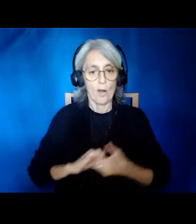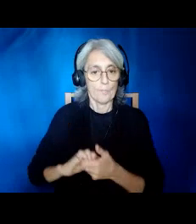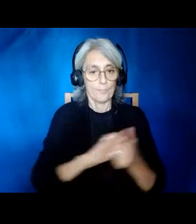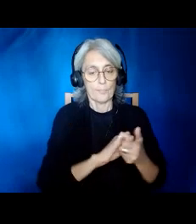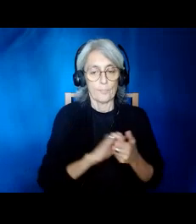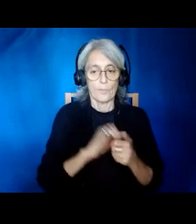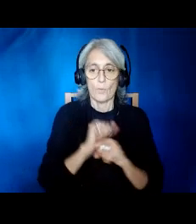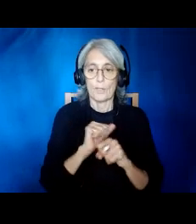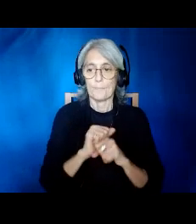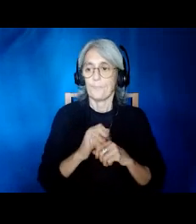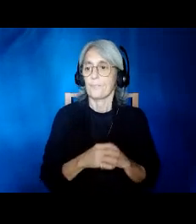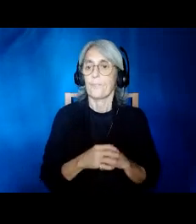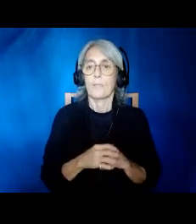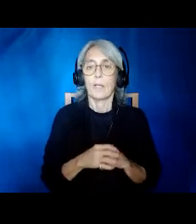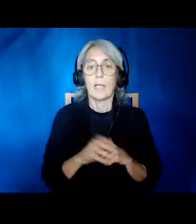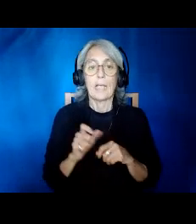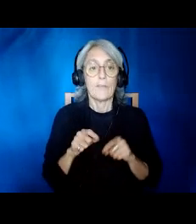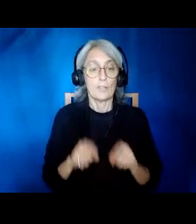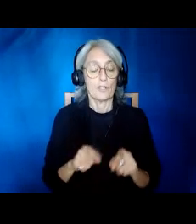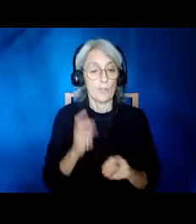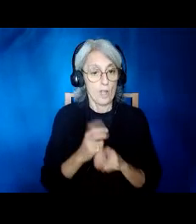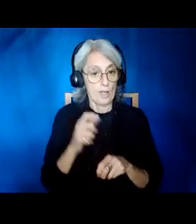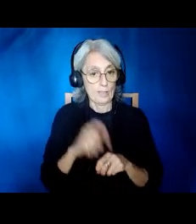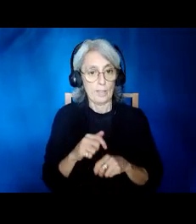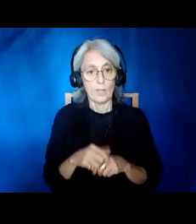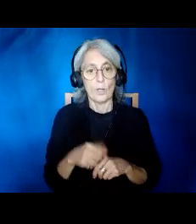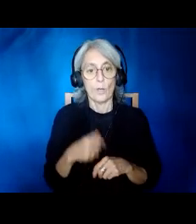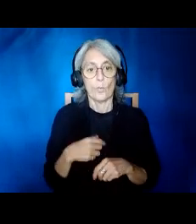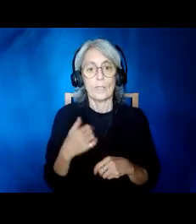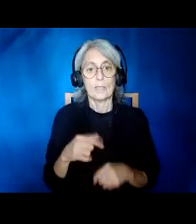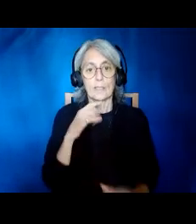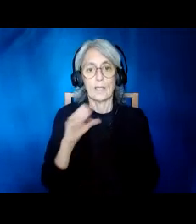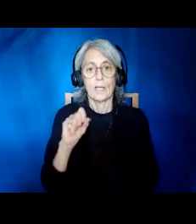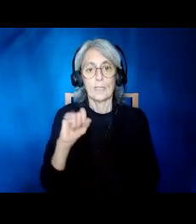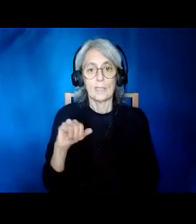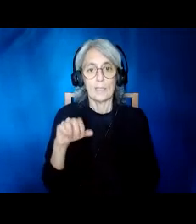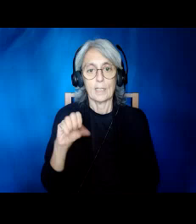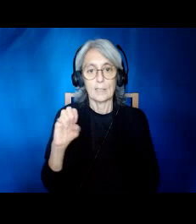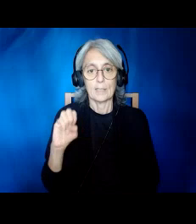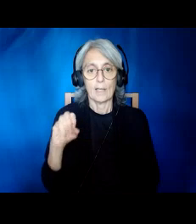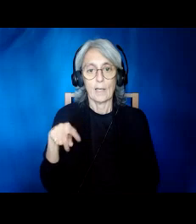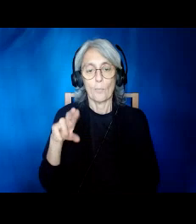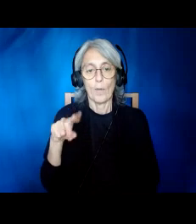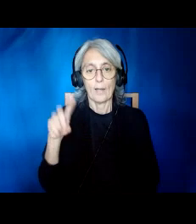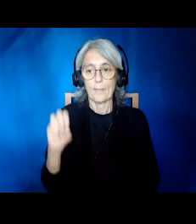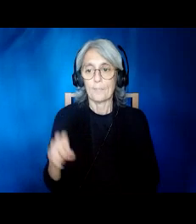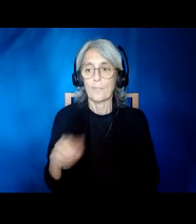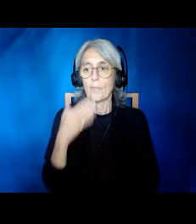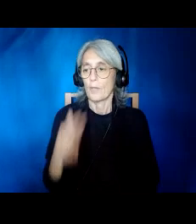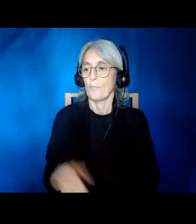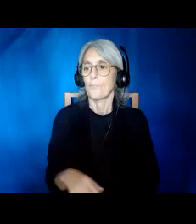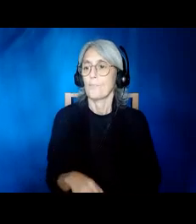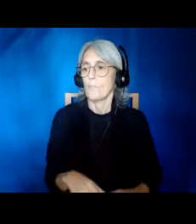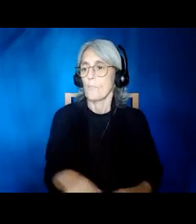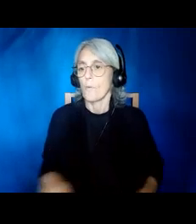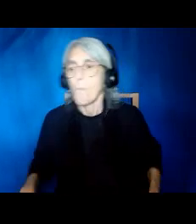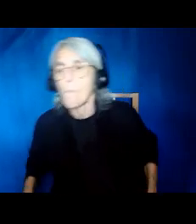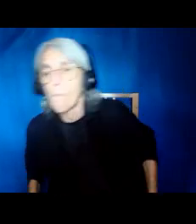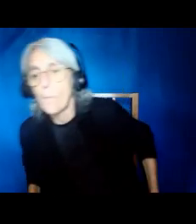Even during tough times, we still say, si se puede. Thank you. All right, now we're going to move on